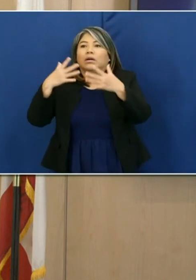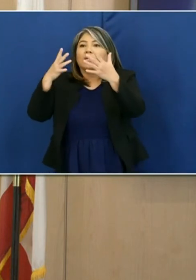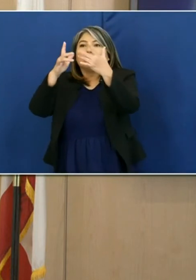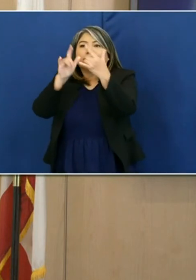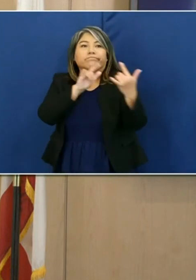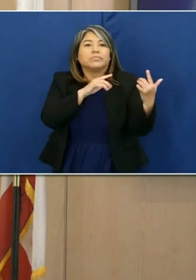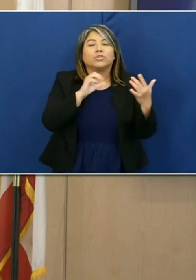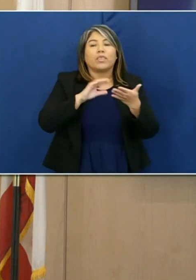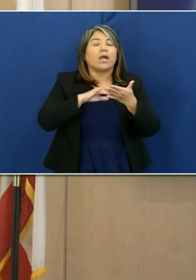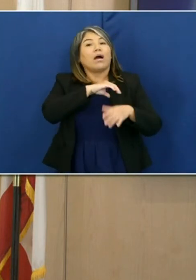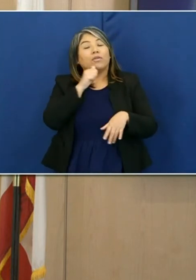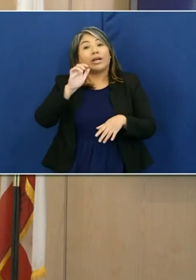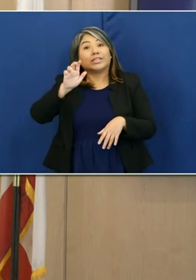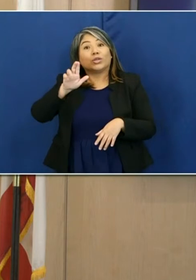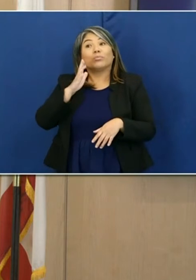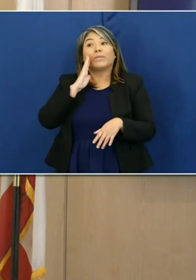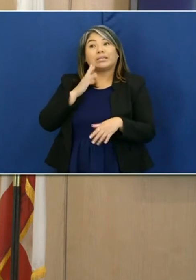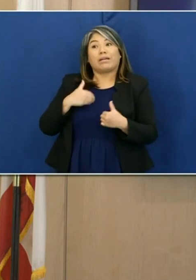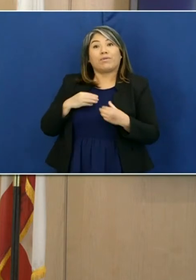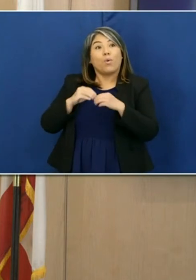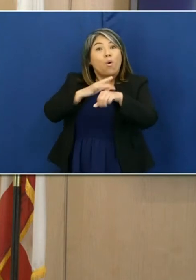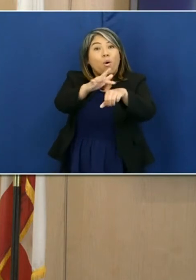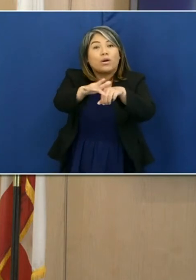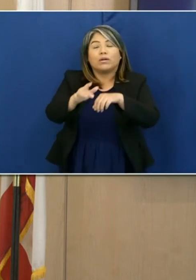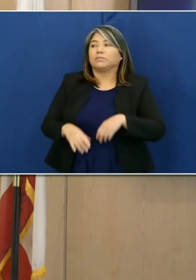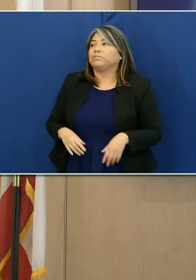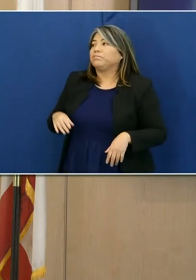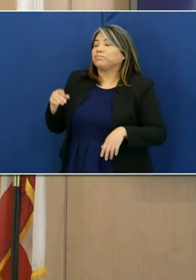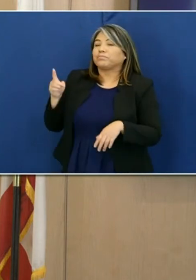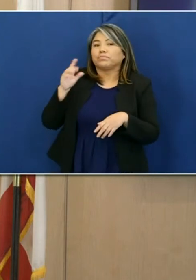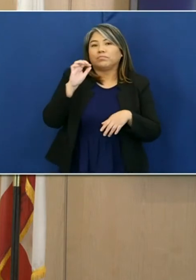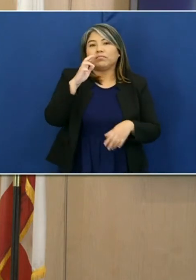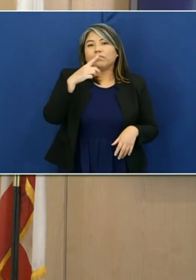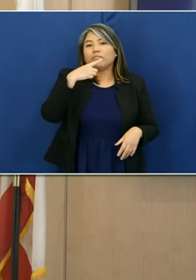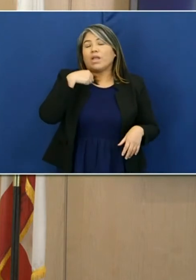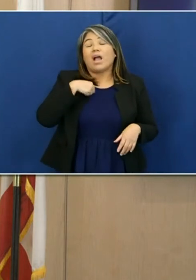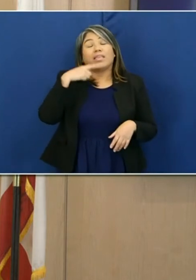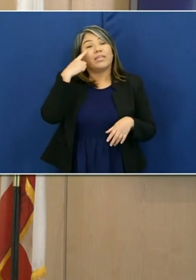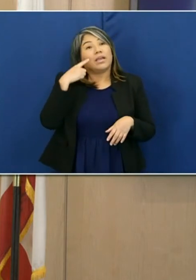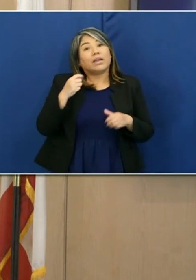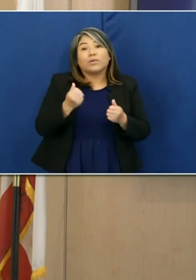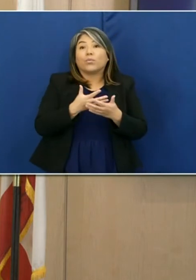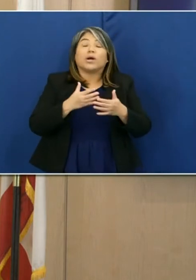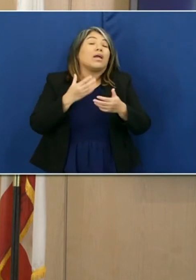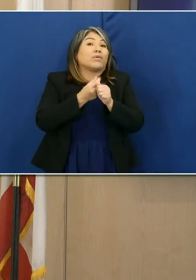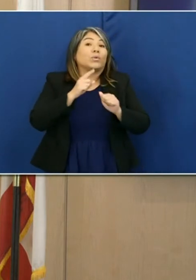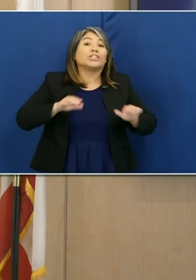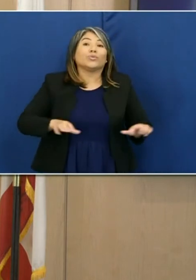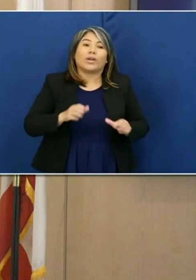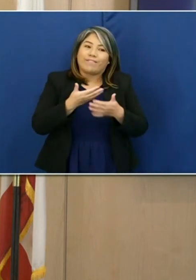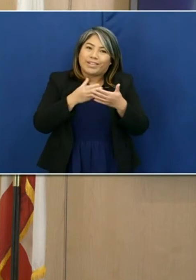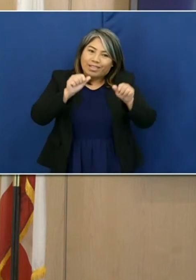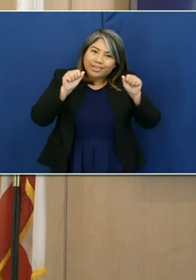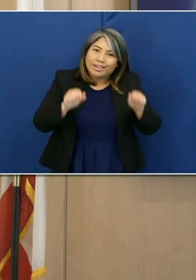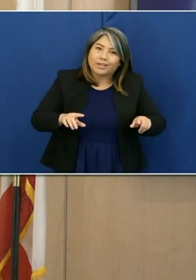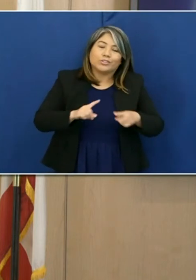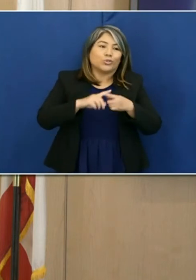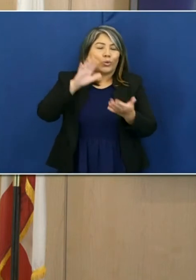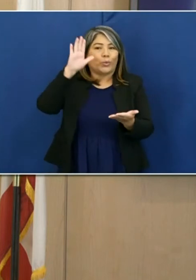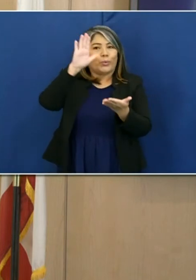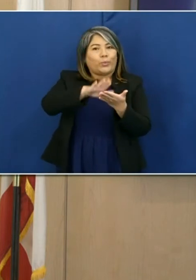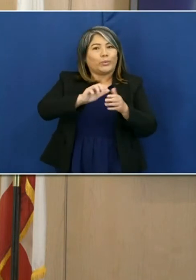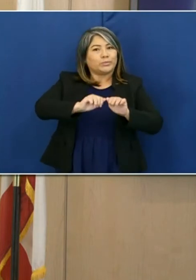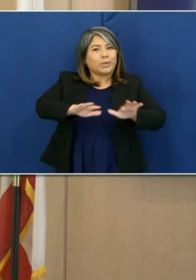larger? Well, I think everyone is doing everything they can to slow the spread. And if you look around the